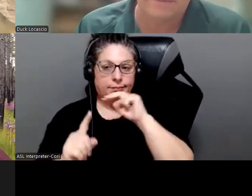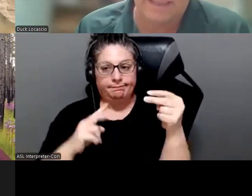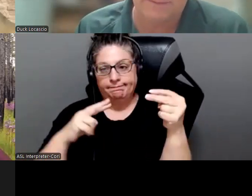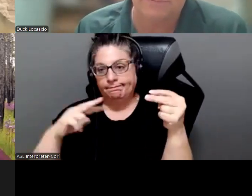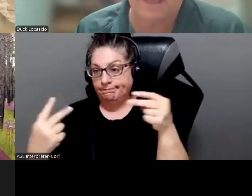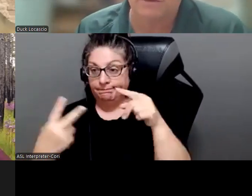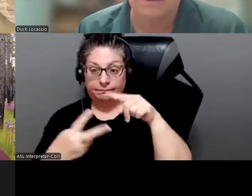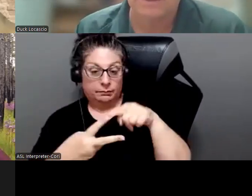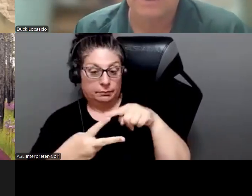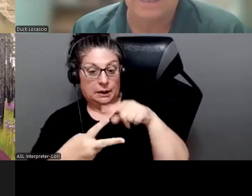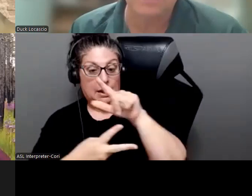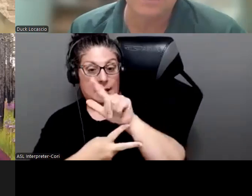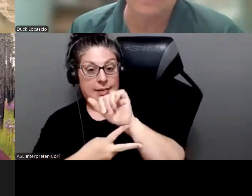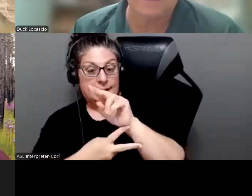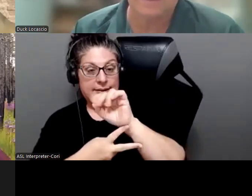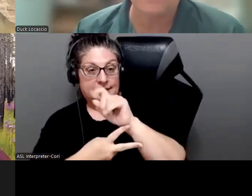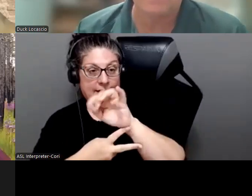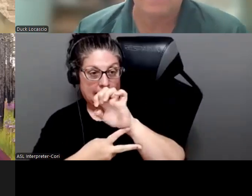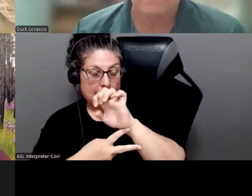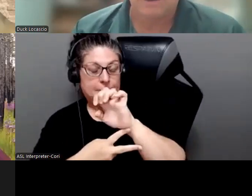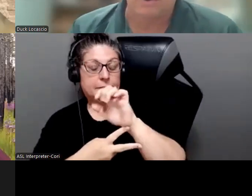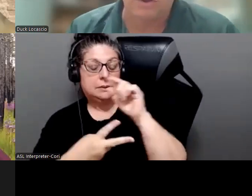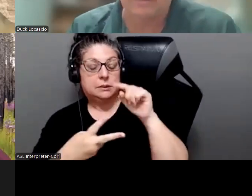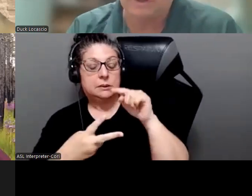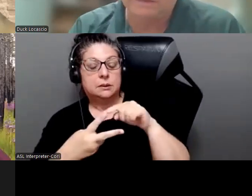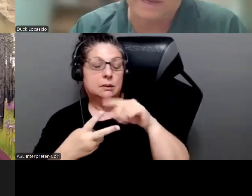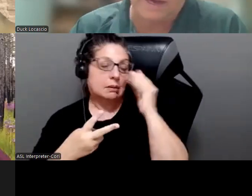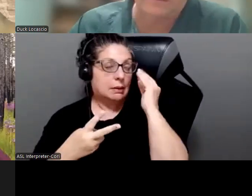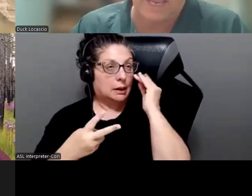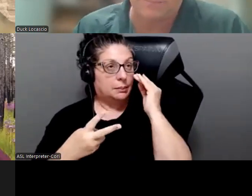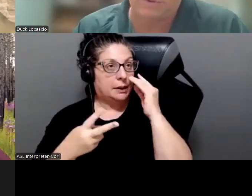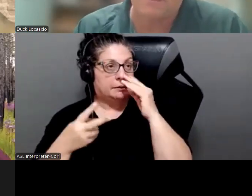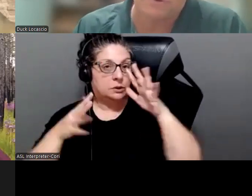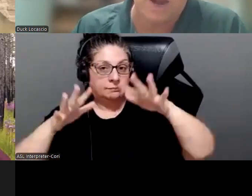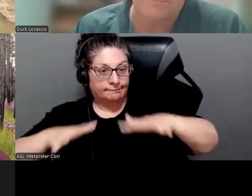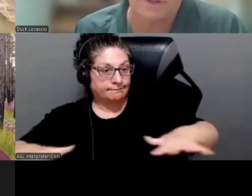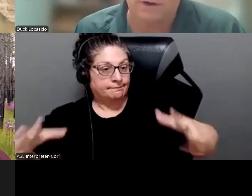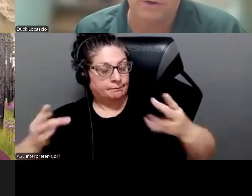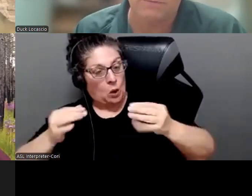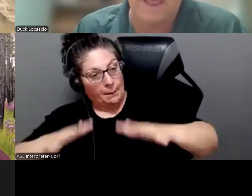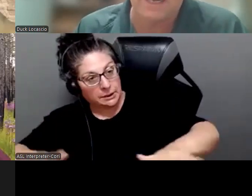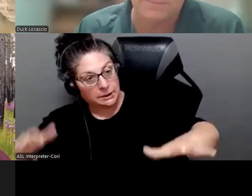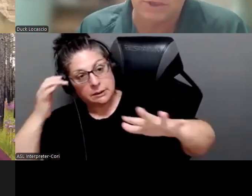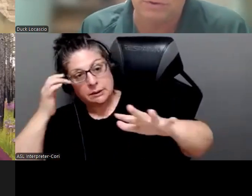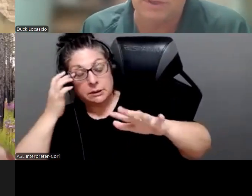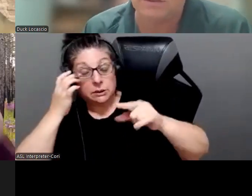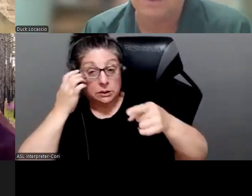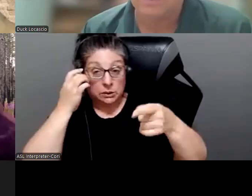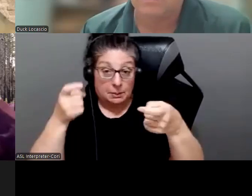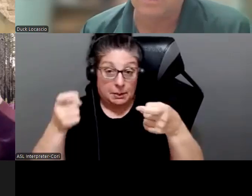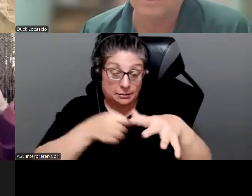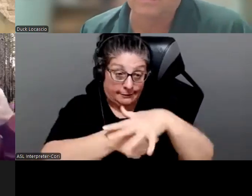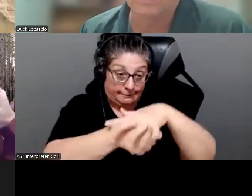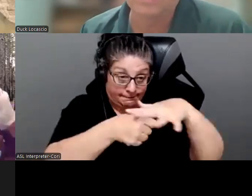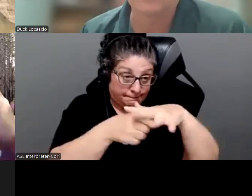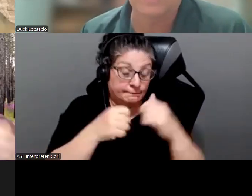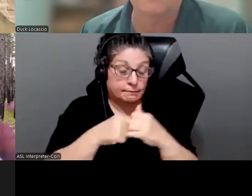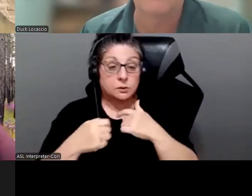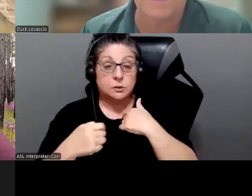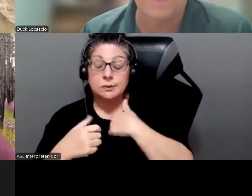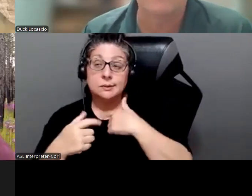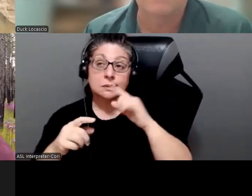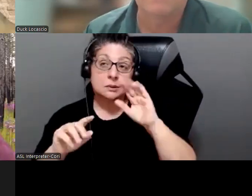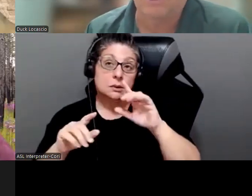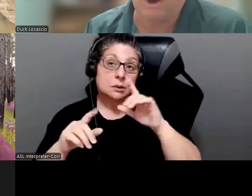from a landscape scale. And if you just think of it across a landscape or a property or your management unit, we're just trying